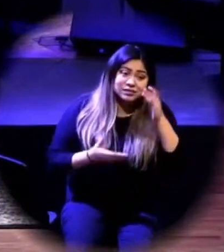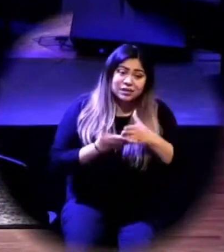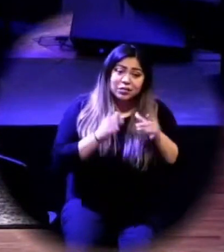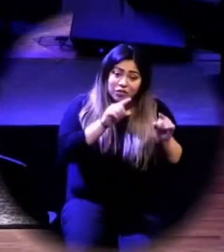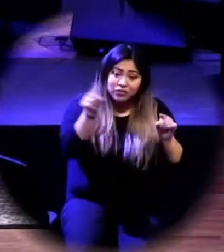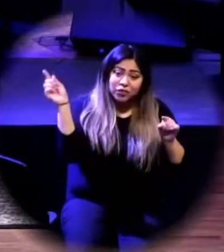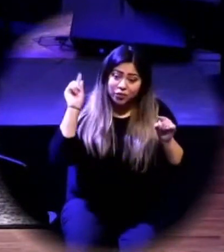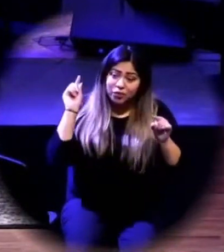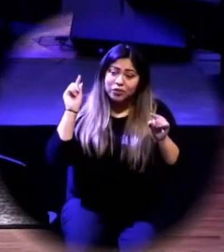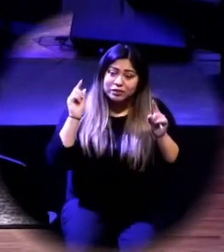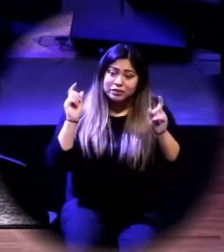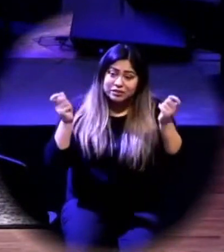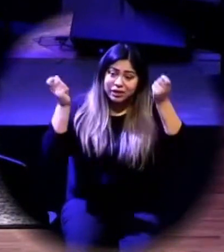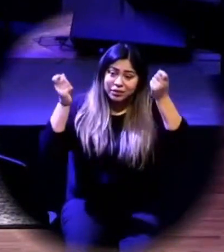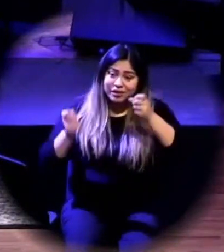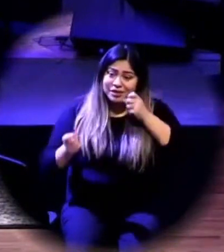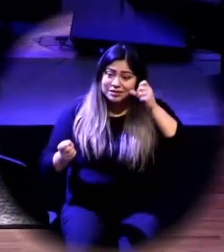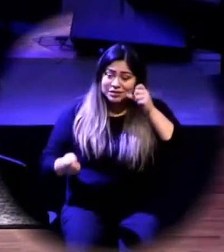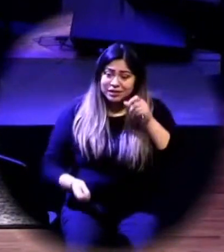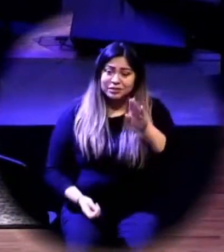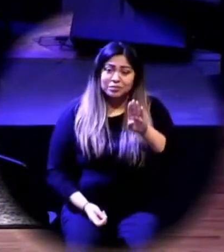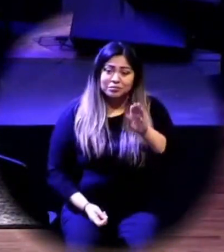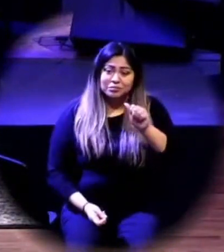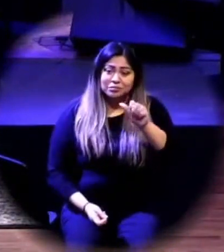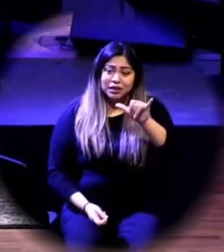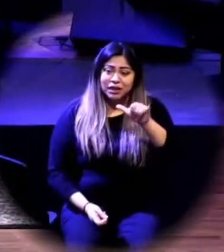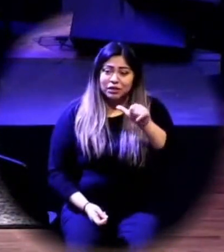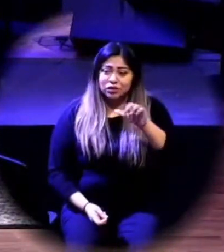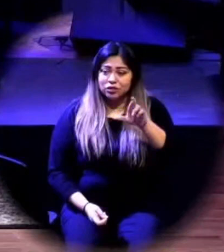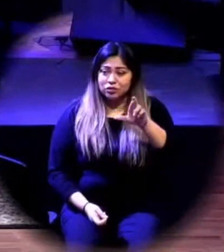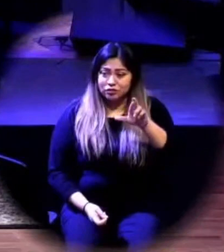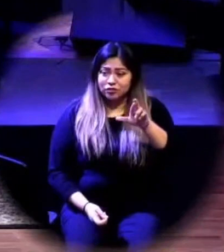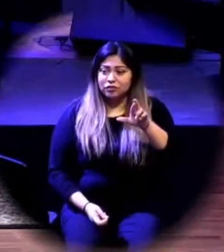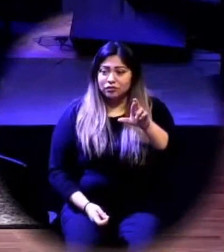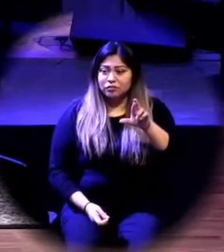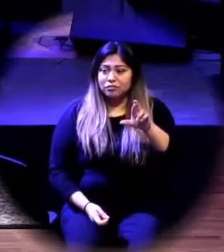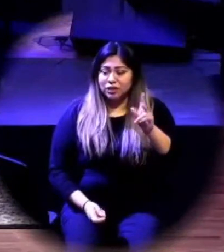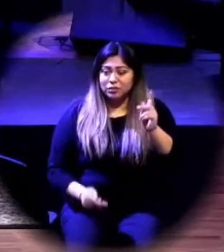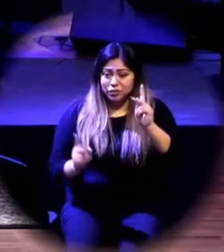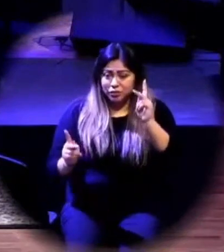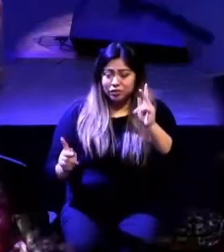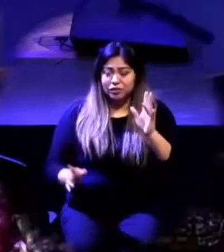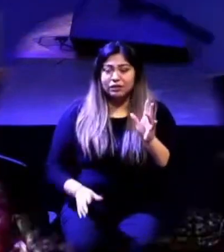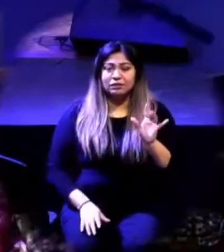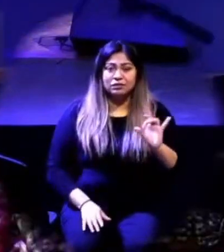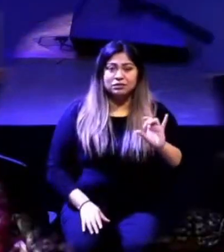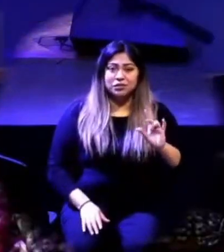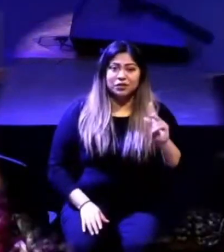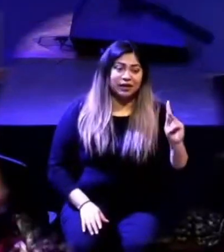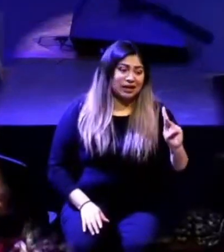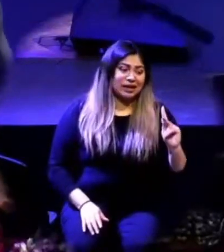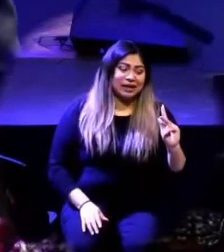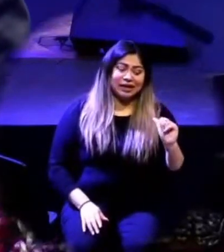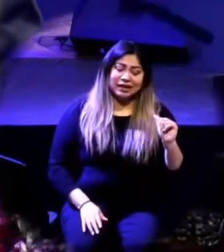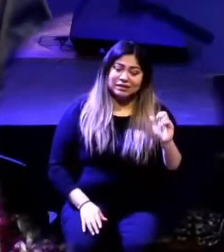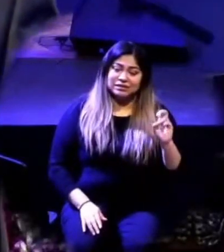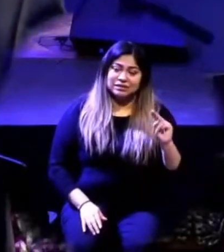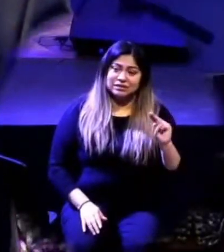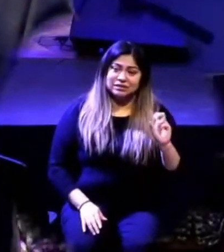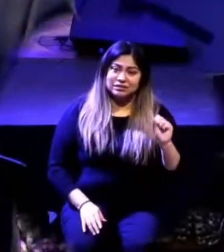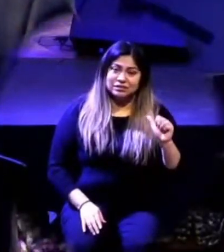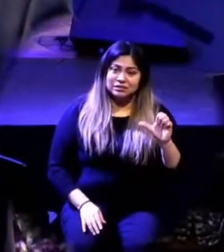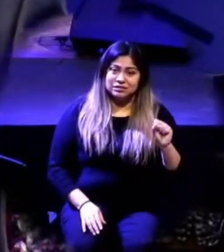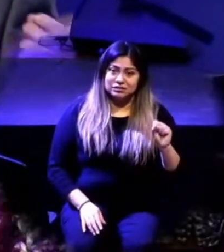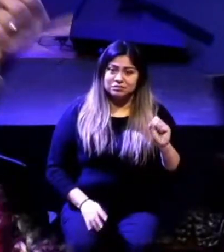any Kansas fans, but you probably were too. We've had celebrations at the weddings of our children and celebrations when we achieve something